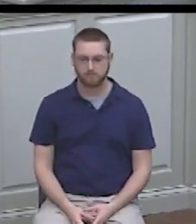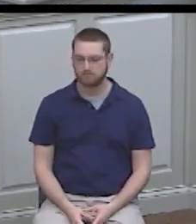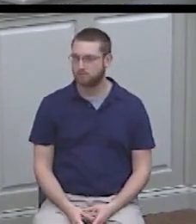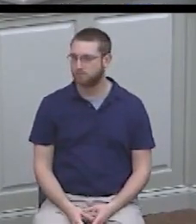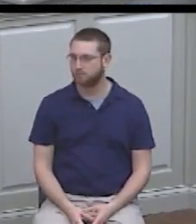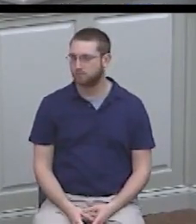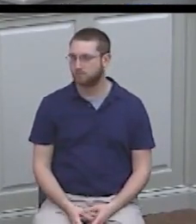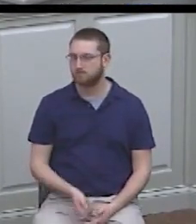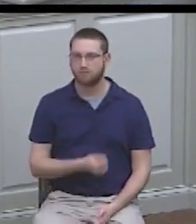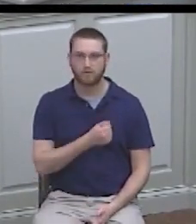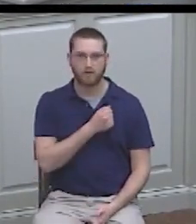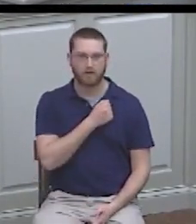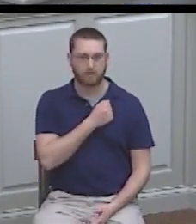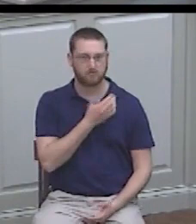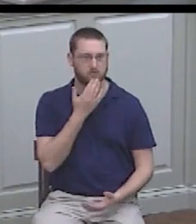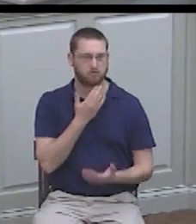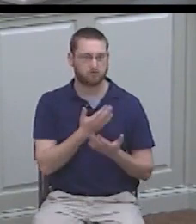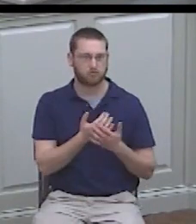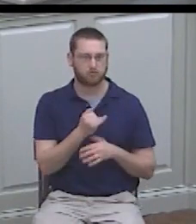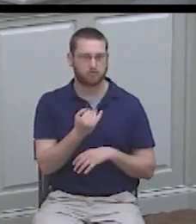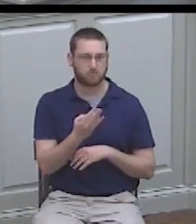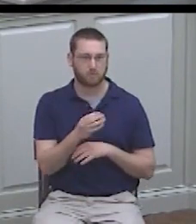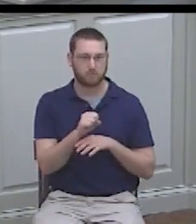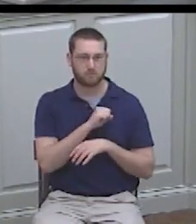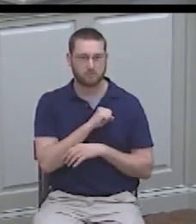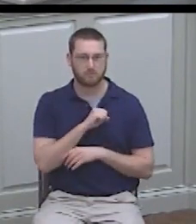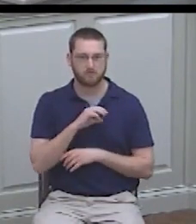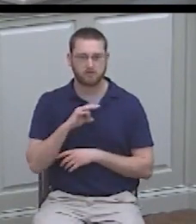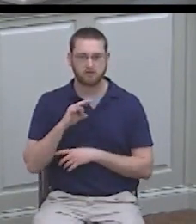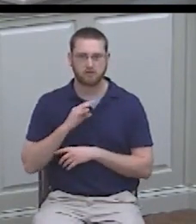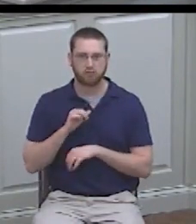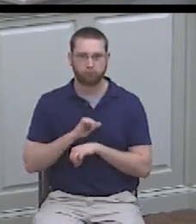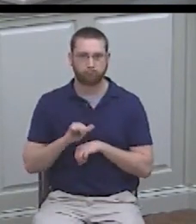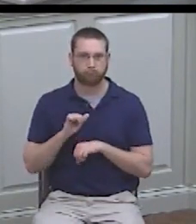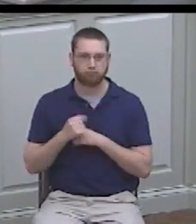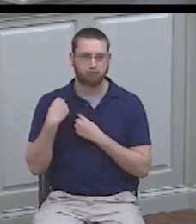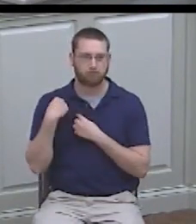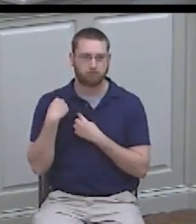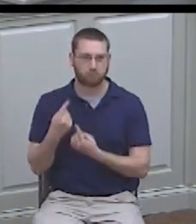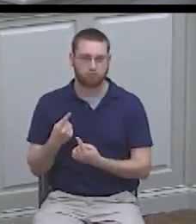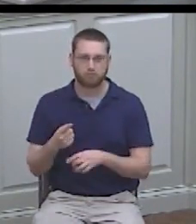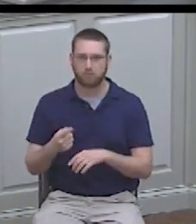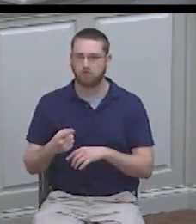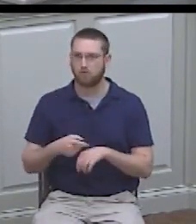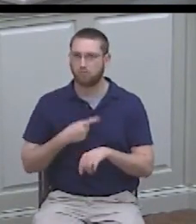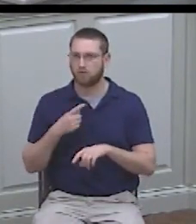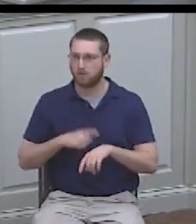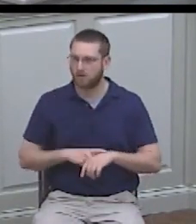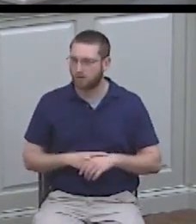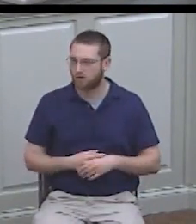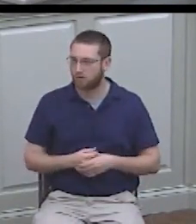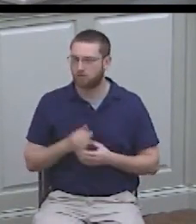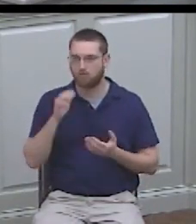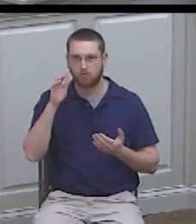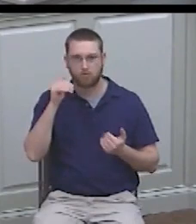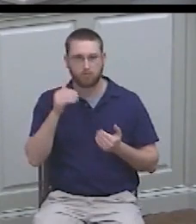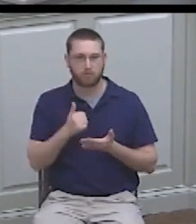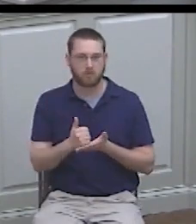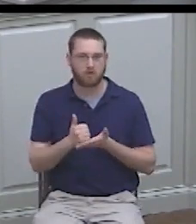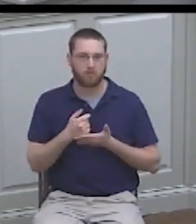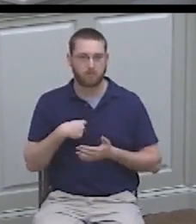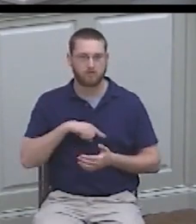I want to commend staff for their efforts. This has been an ongoing process, and sure hope it's going to help us.